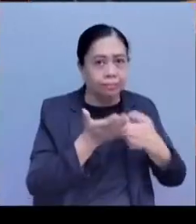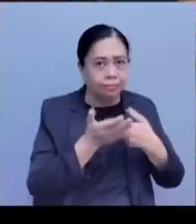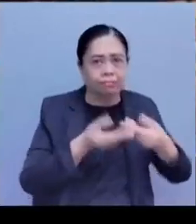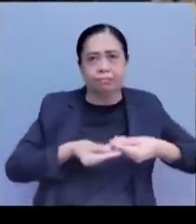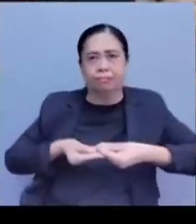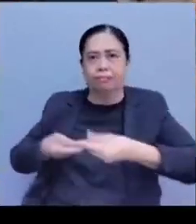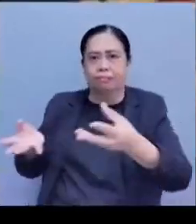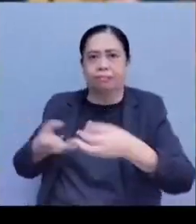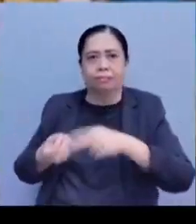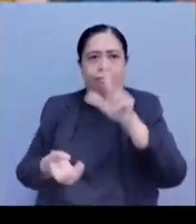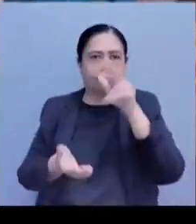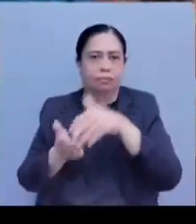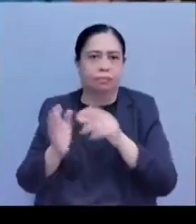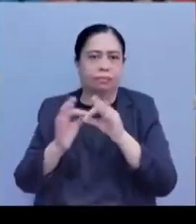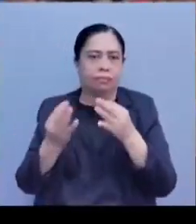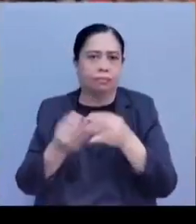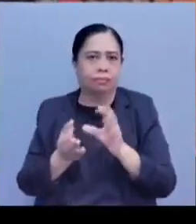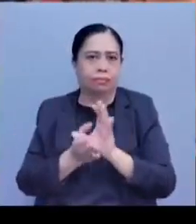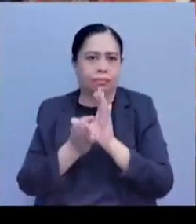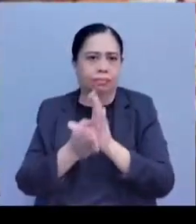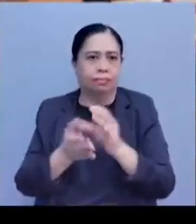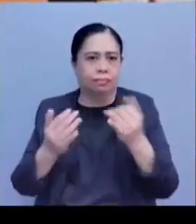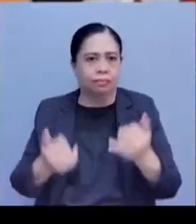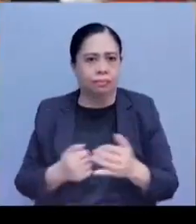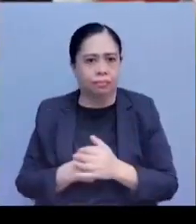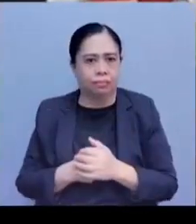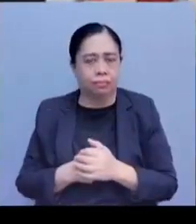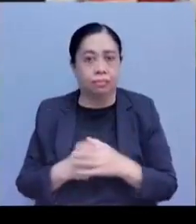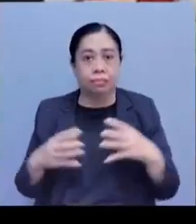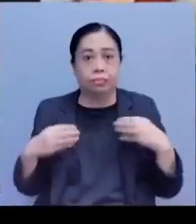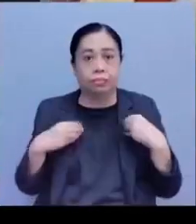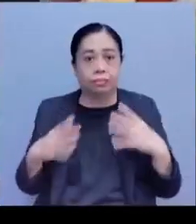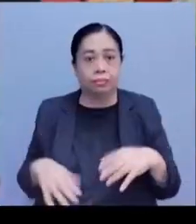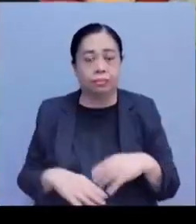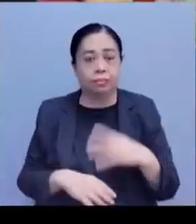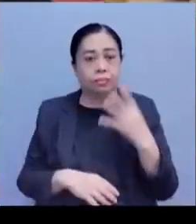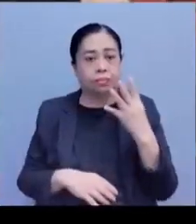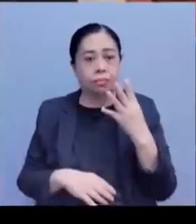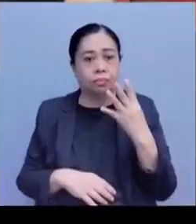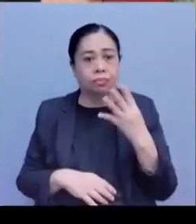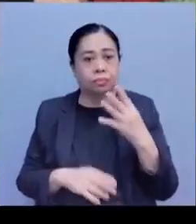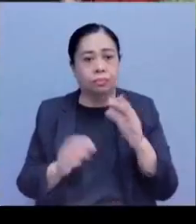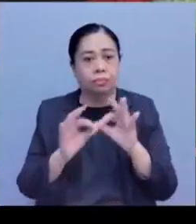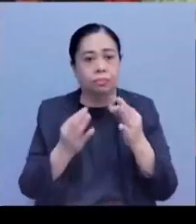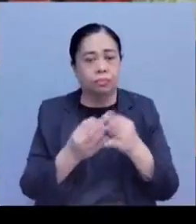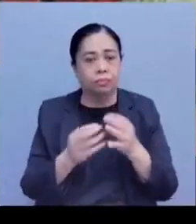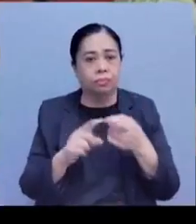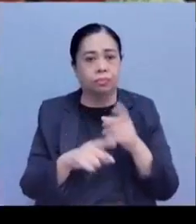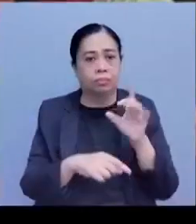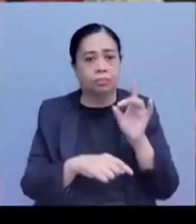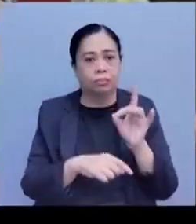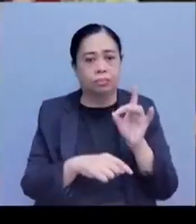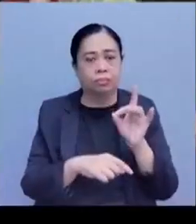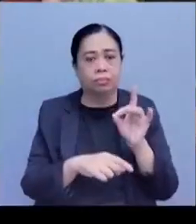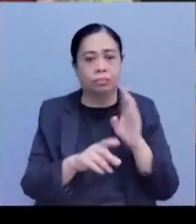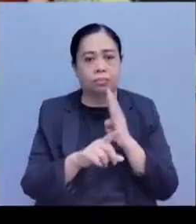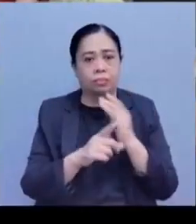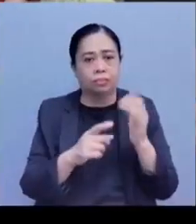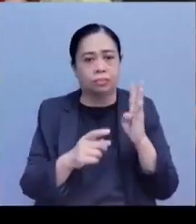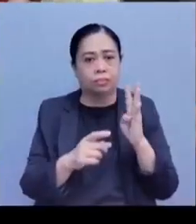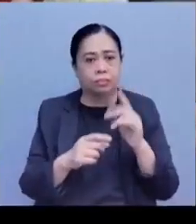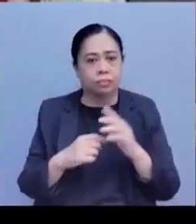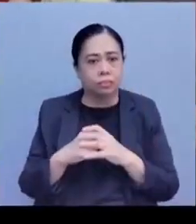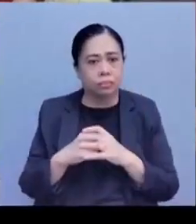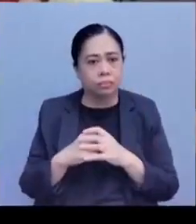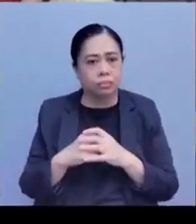3,000 families in Zamboanga City today. The recipients are four-piece families from eight barangays in Zamboanga City. Bureau of